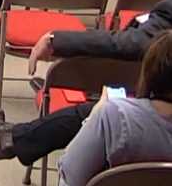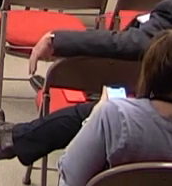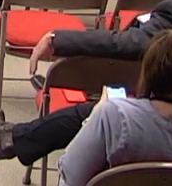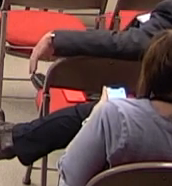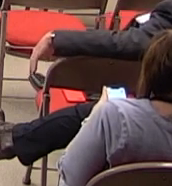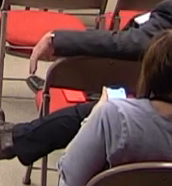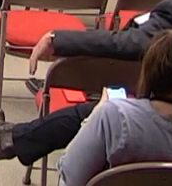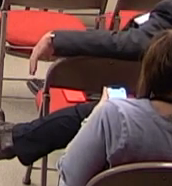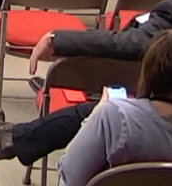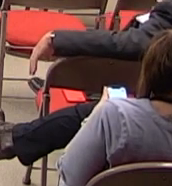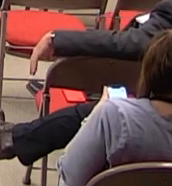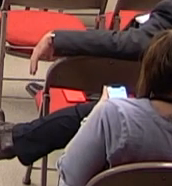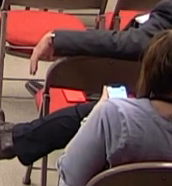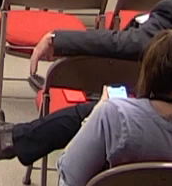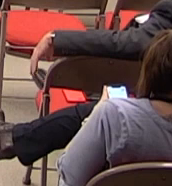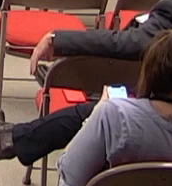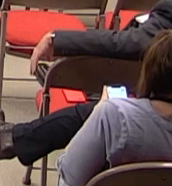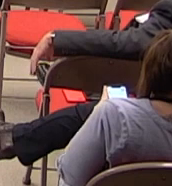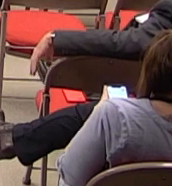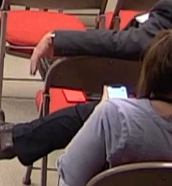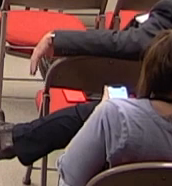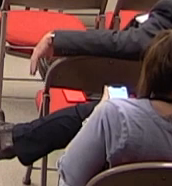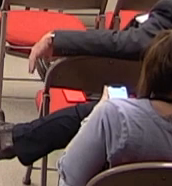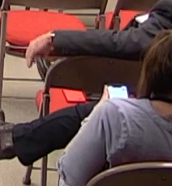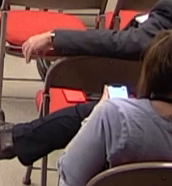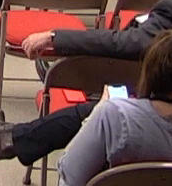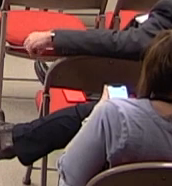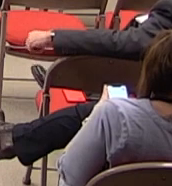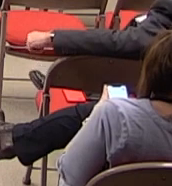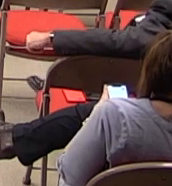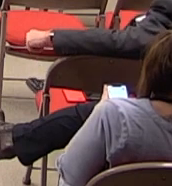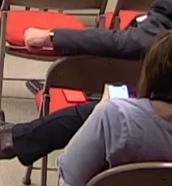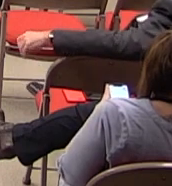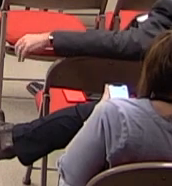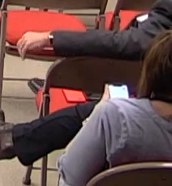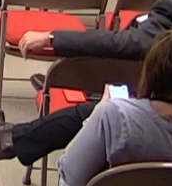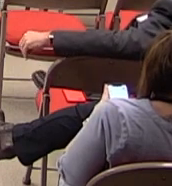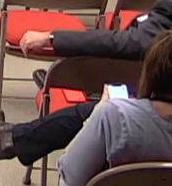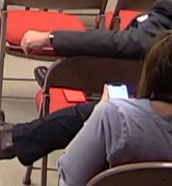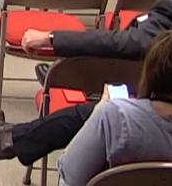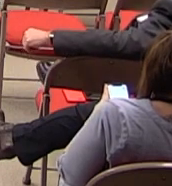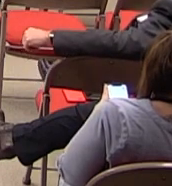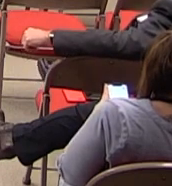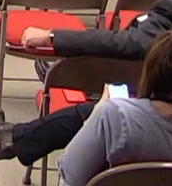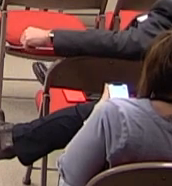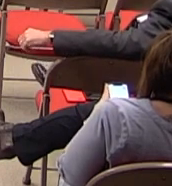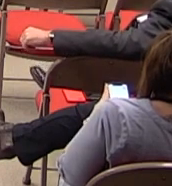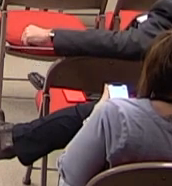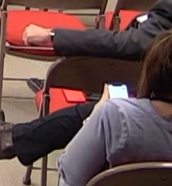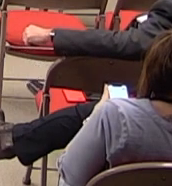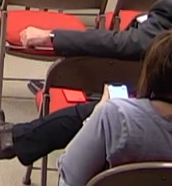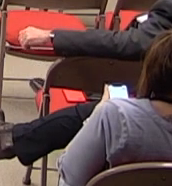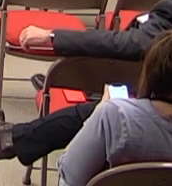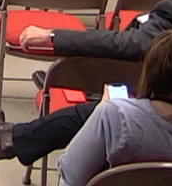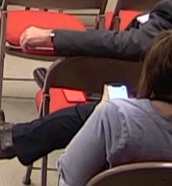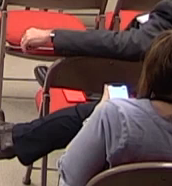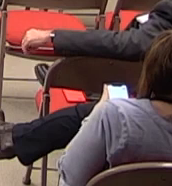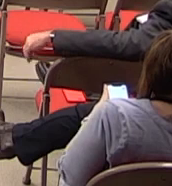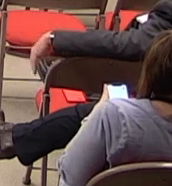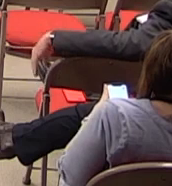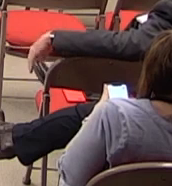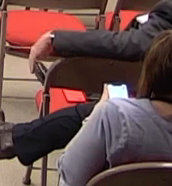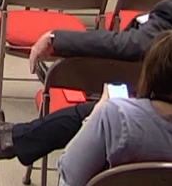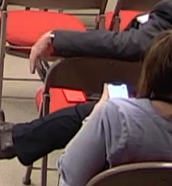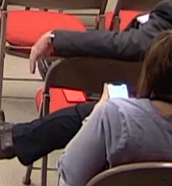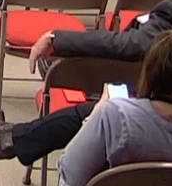agree to or not. The negotiated proposal between the district negotiators and JCTA negotiators is for the entirety of